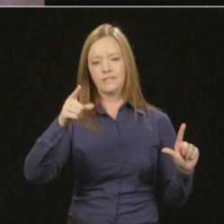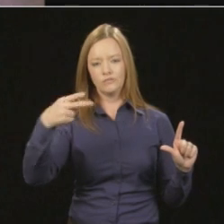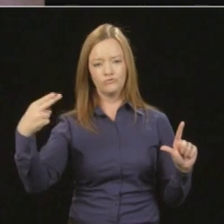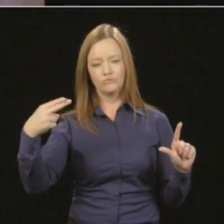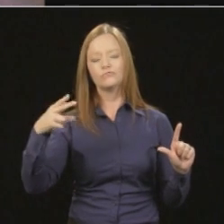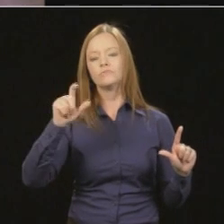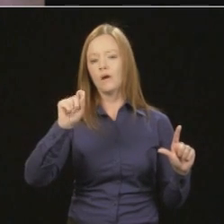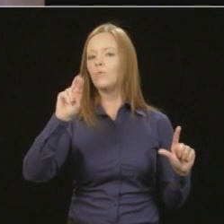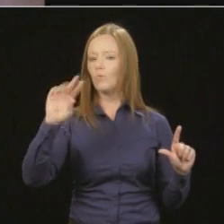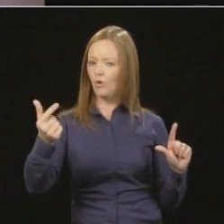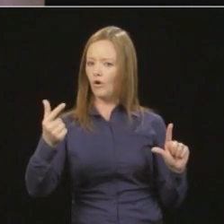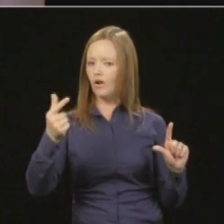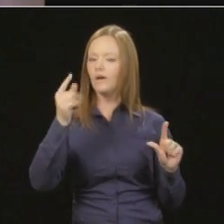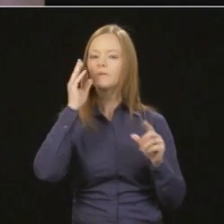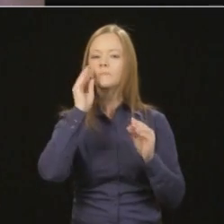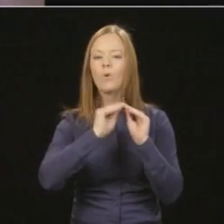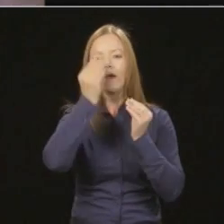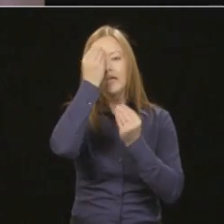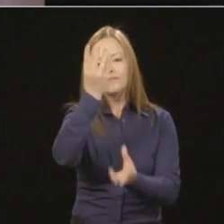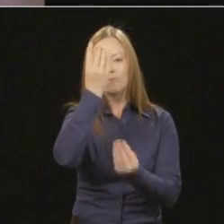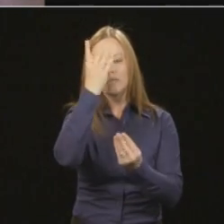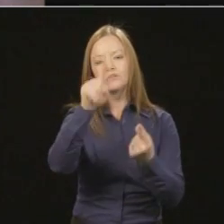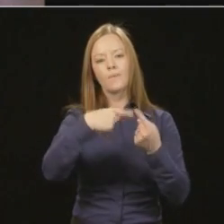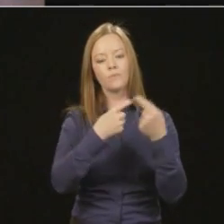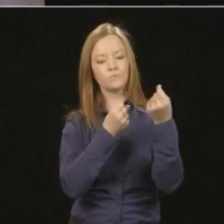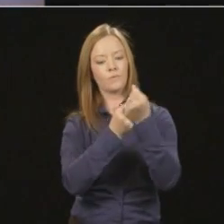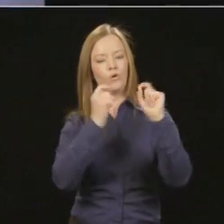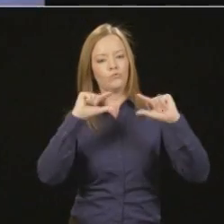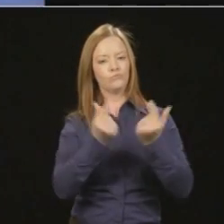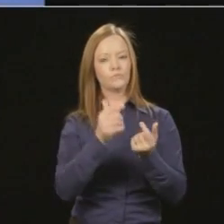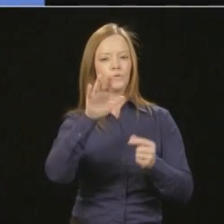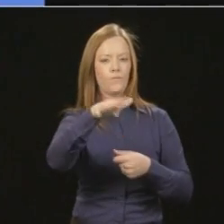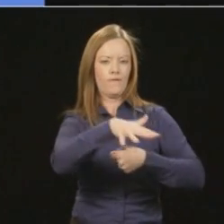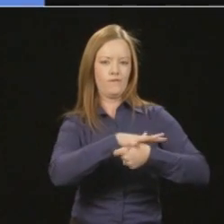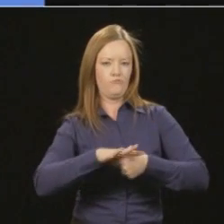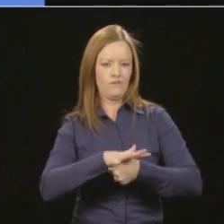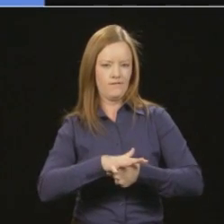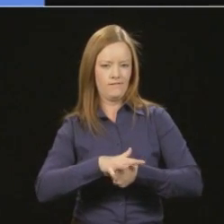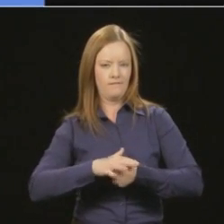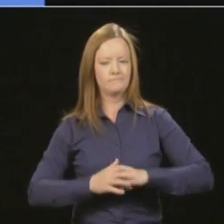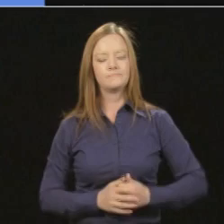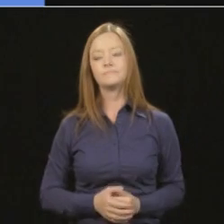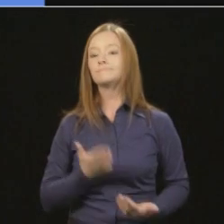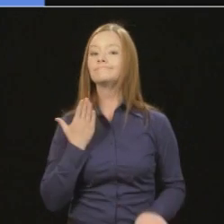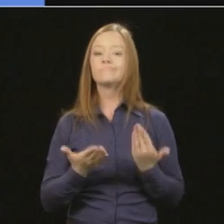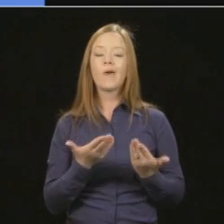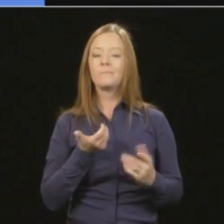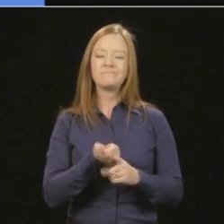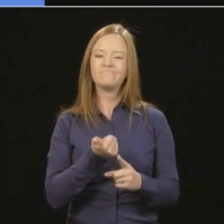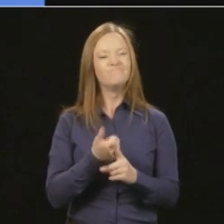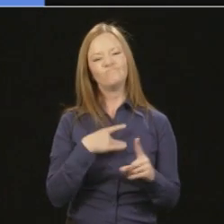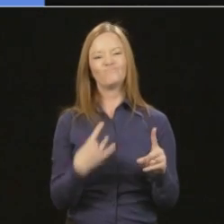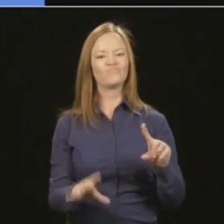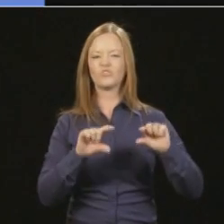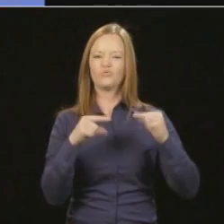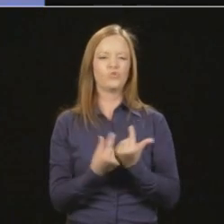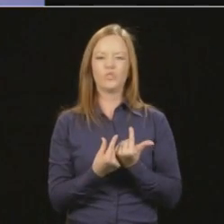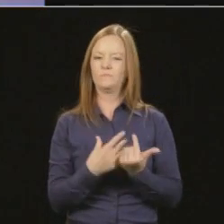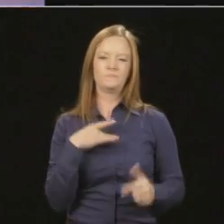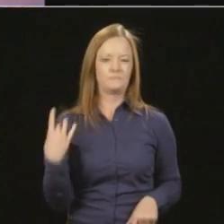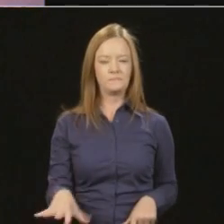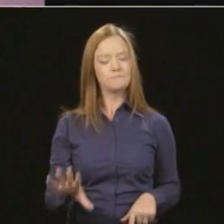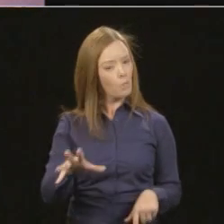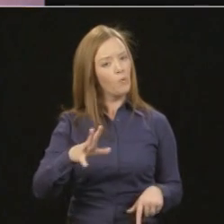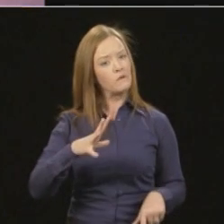www.acdhh.org for more information about support group meetings in your area. But maybe you're not the group type of person.